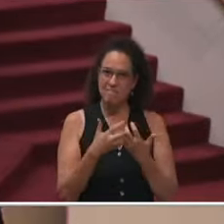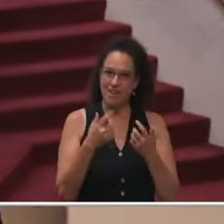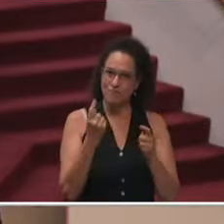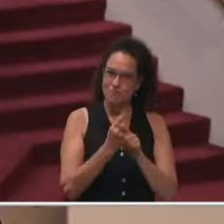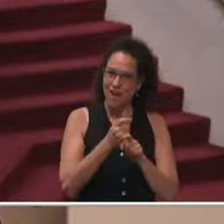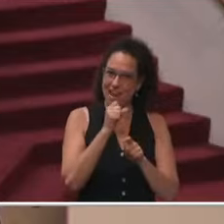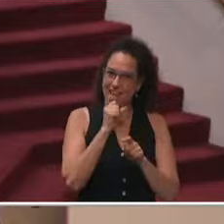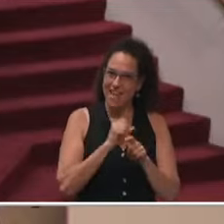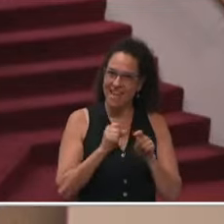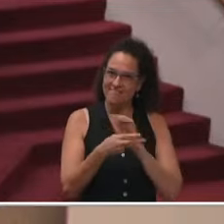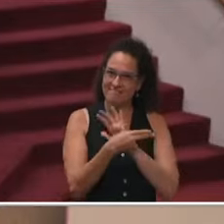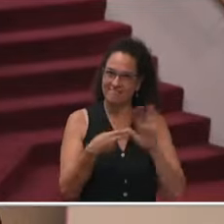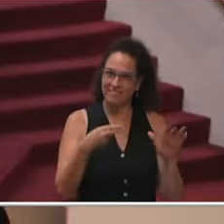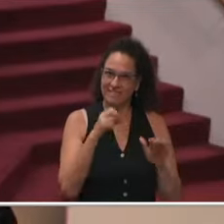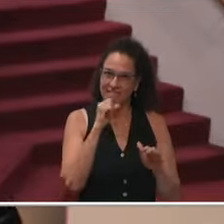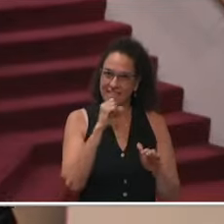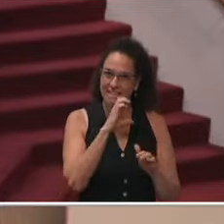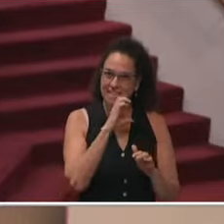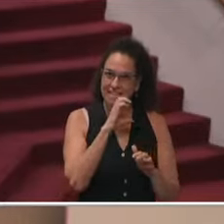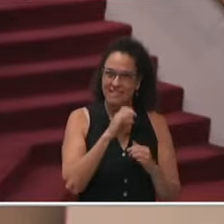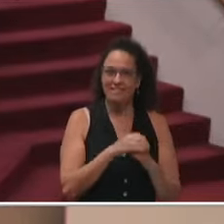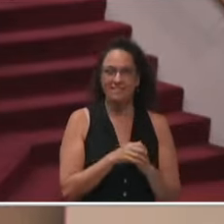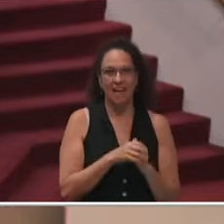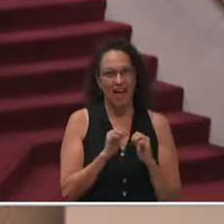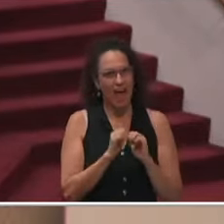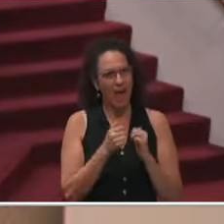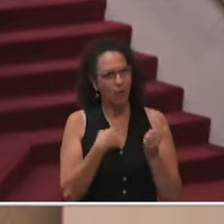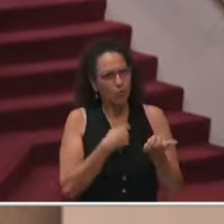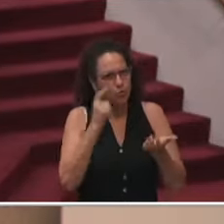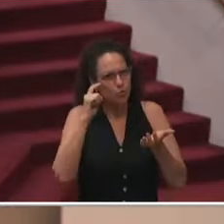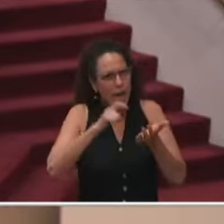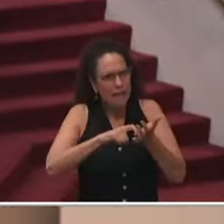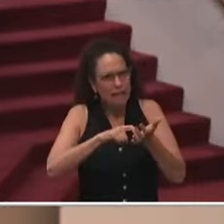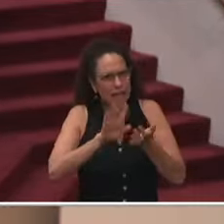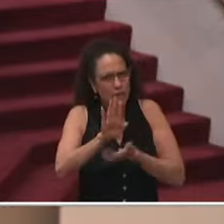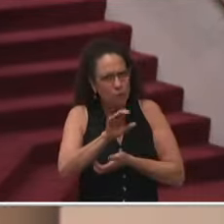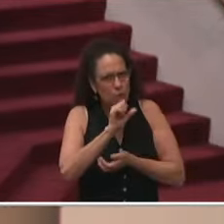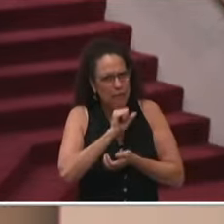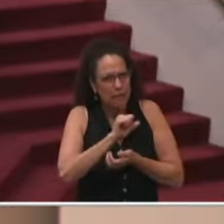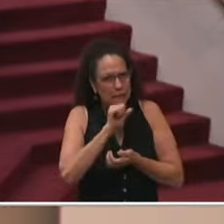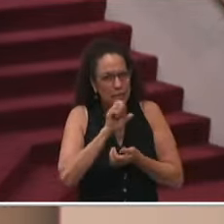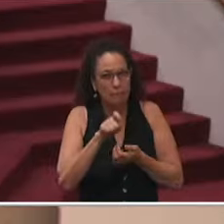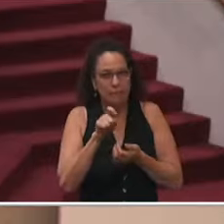But in order to be recognized as a senior, you have to be